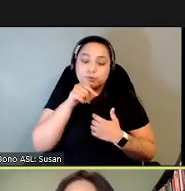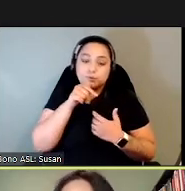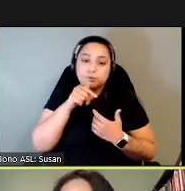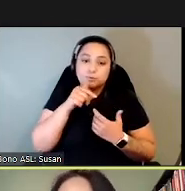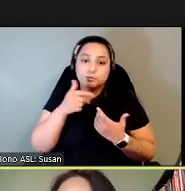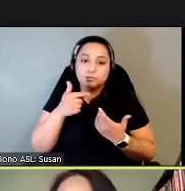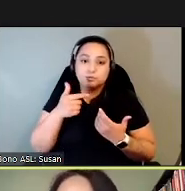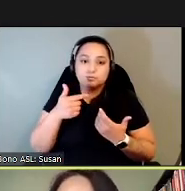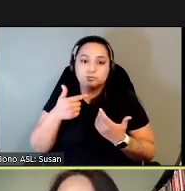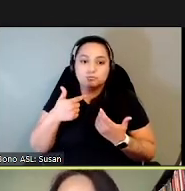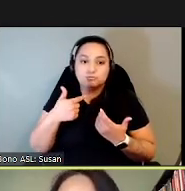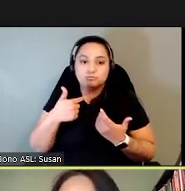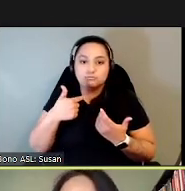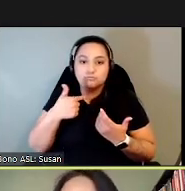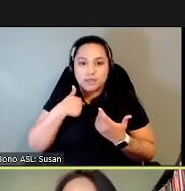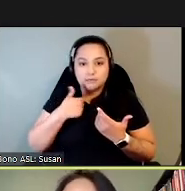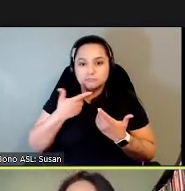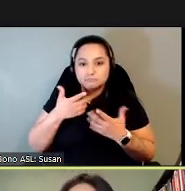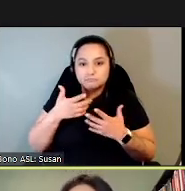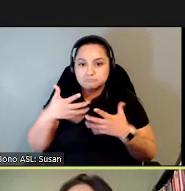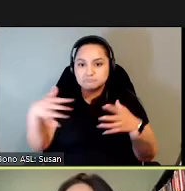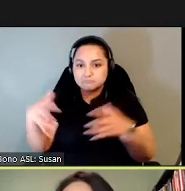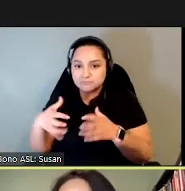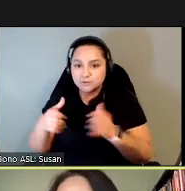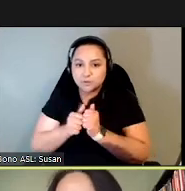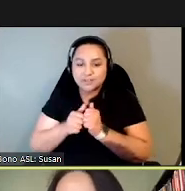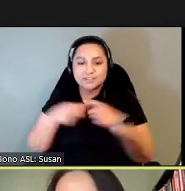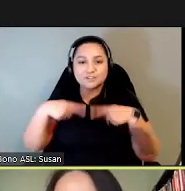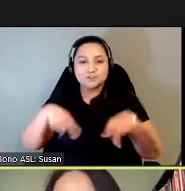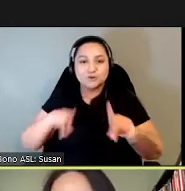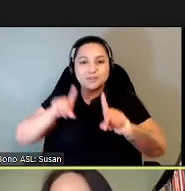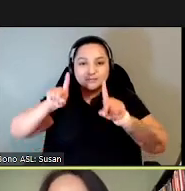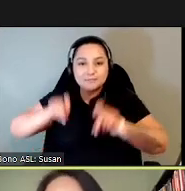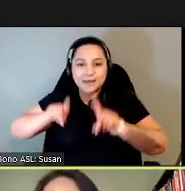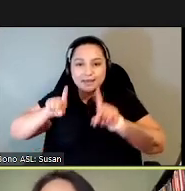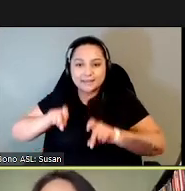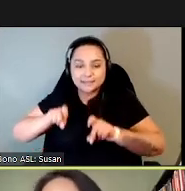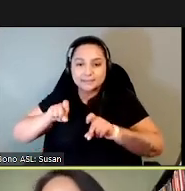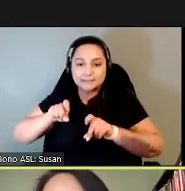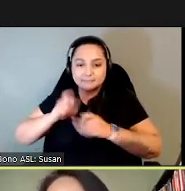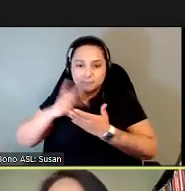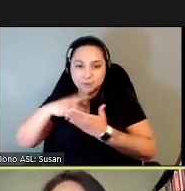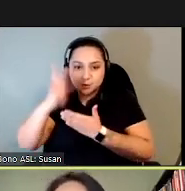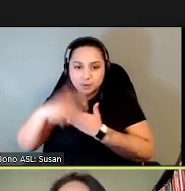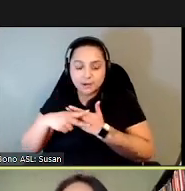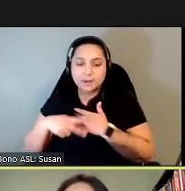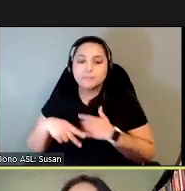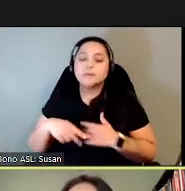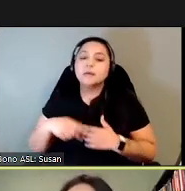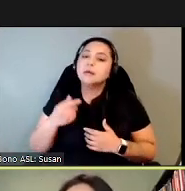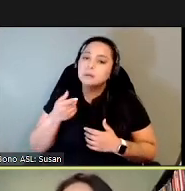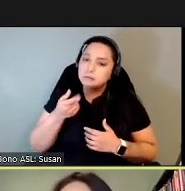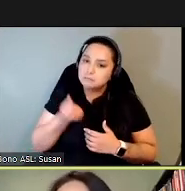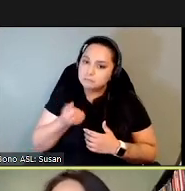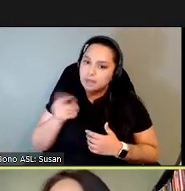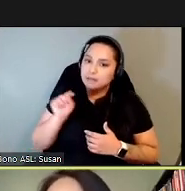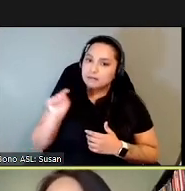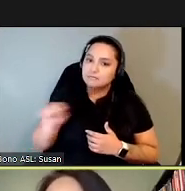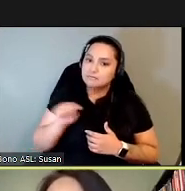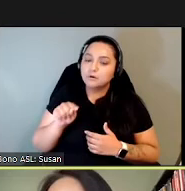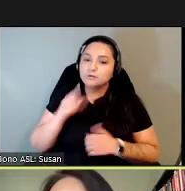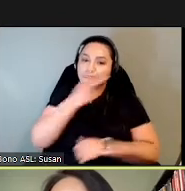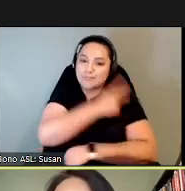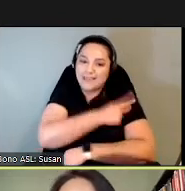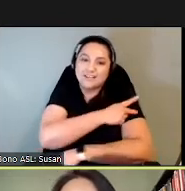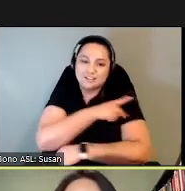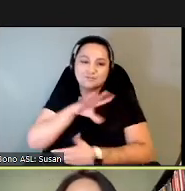I was with during the pilot, and a significant number of the patients were in the epilepsy monitoring